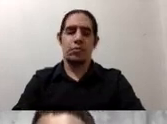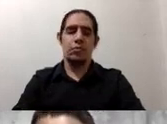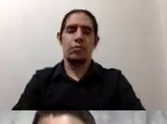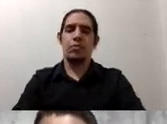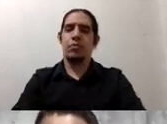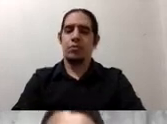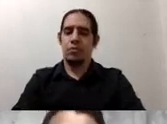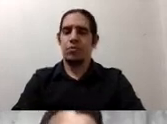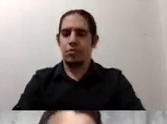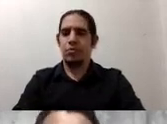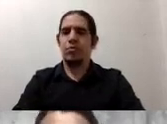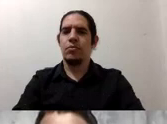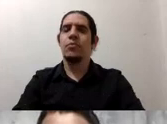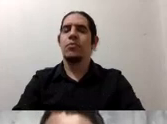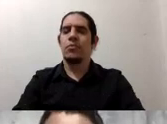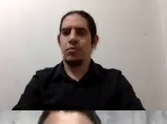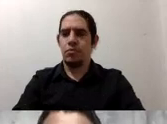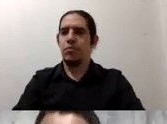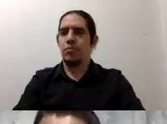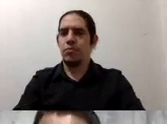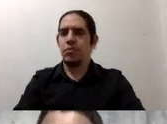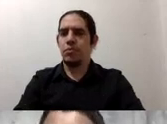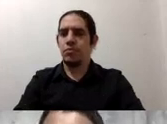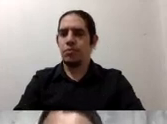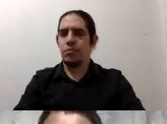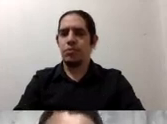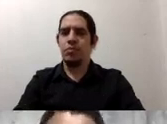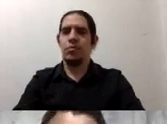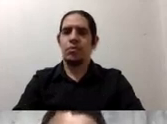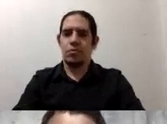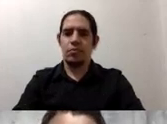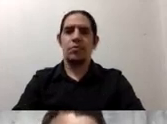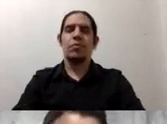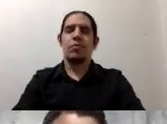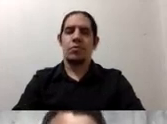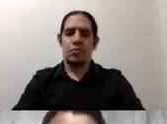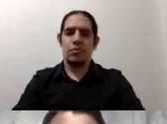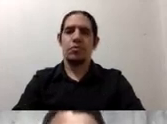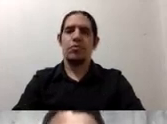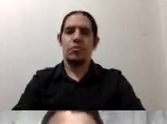English, as we can see here in these extracts. Next one, please.